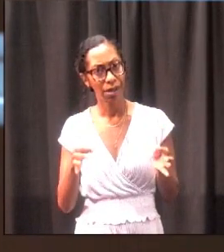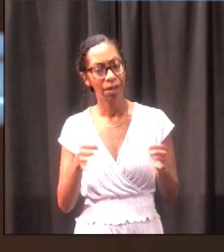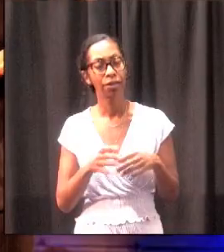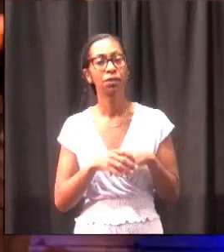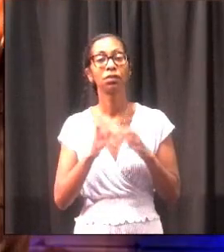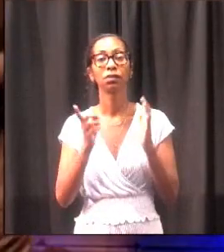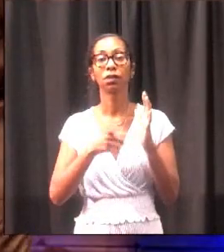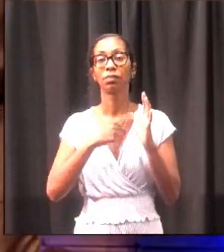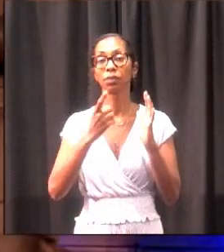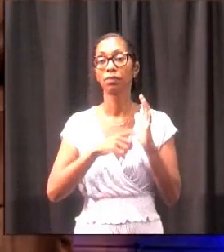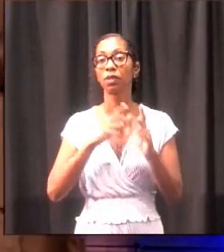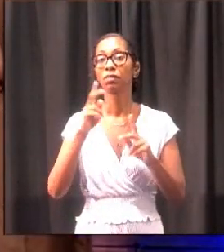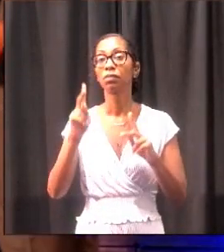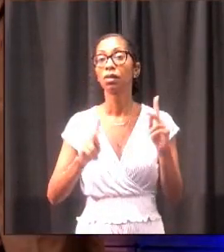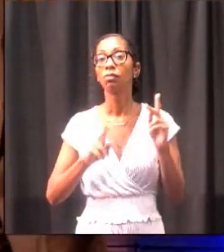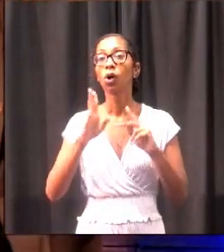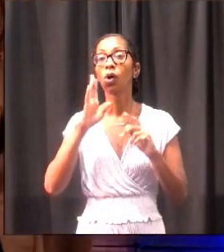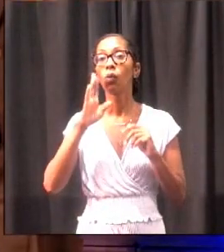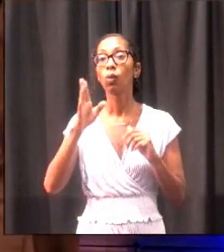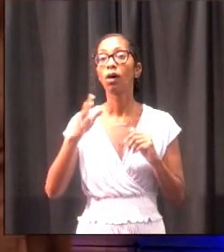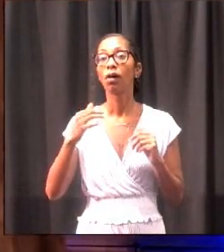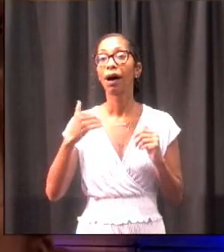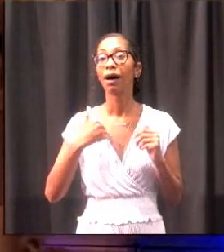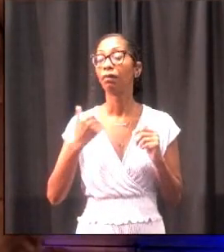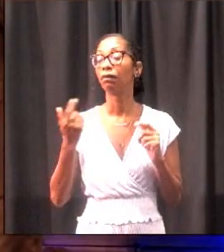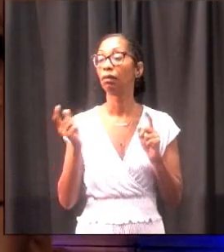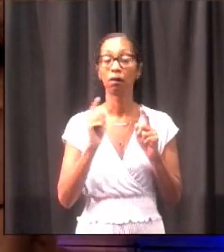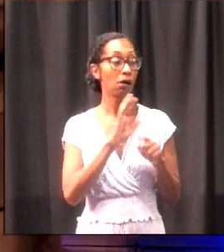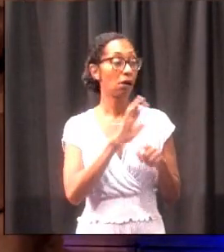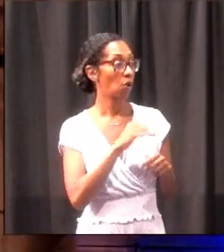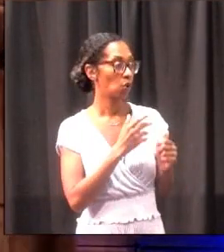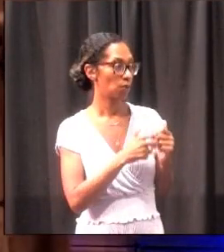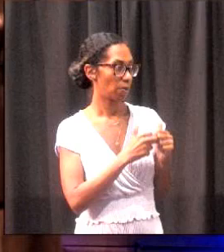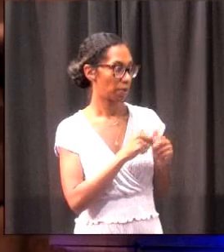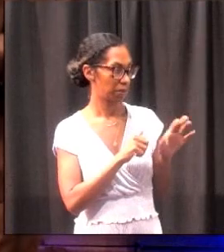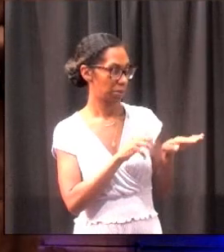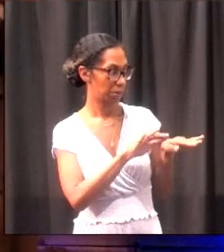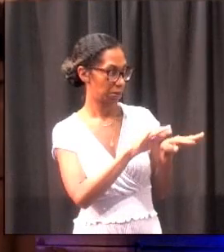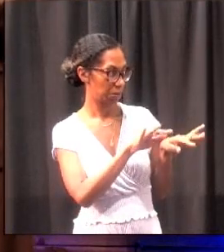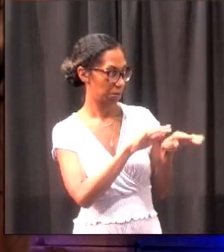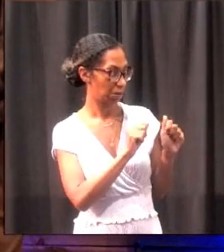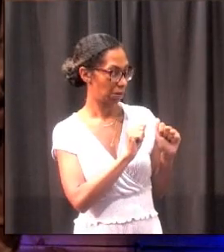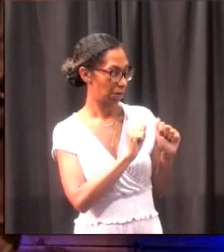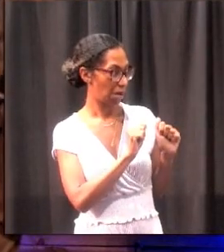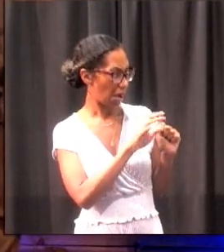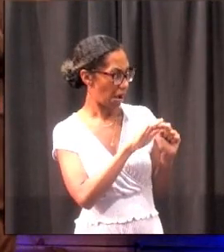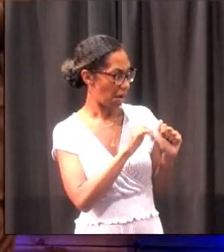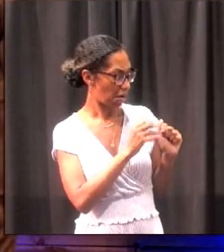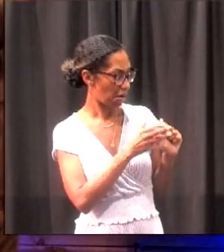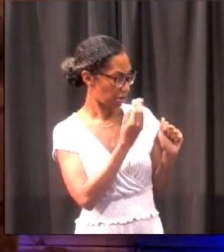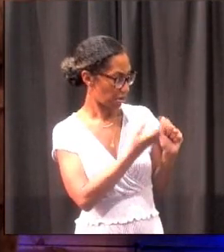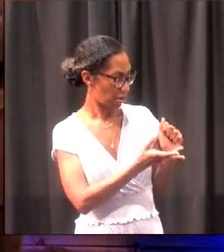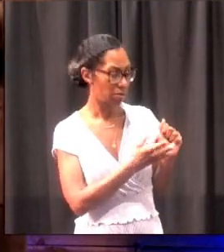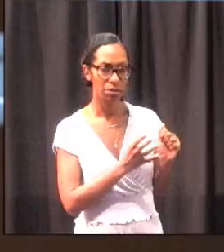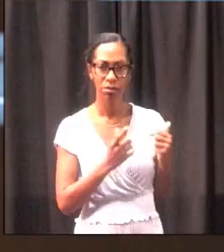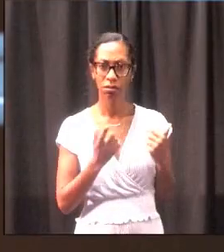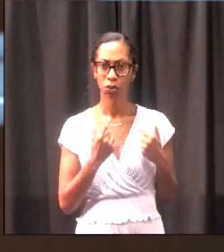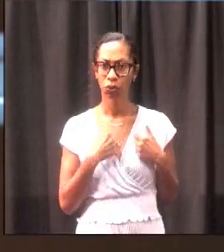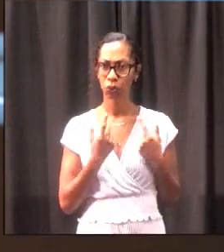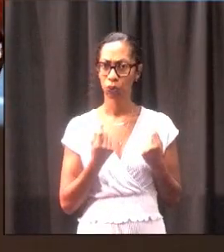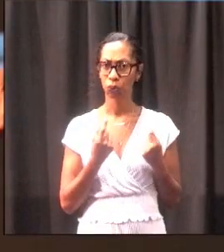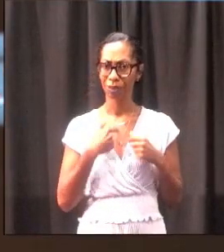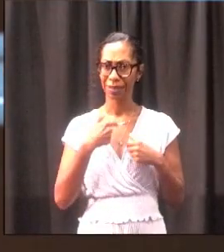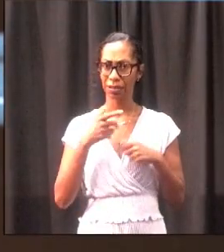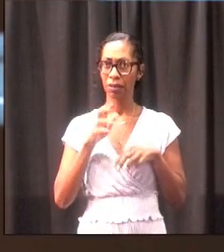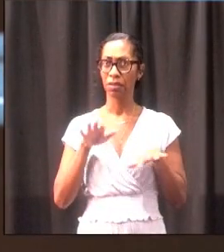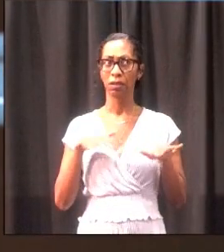because sometimes people will bring you an issue and bring you a problem, and they want you to just sit on it. You need to understand that you're